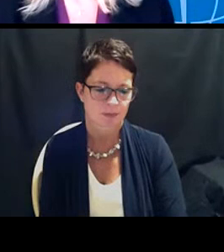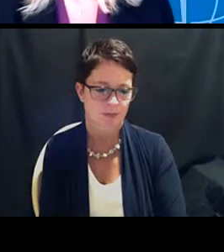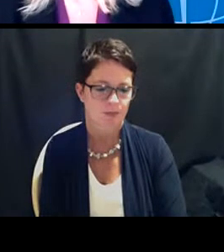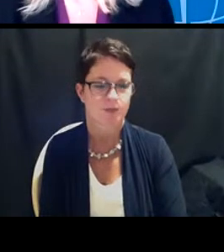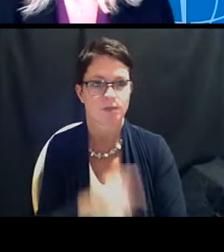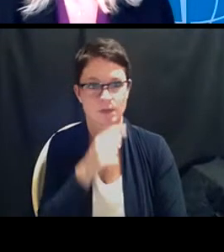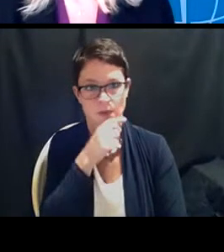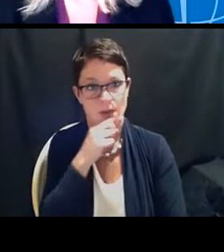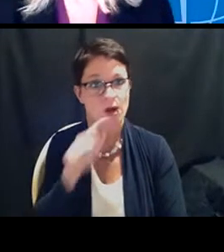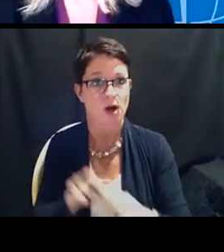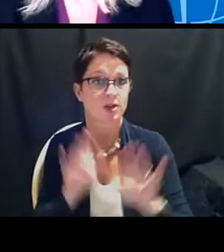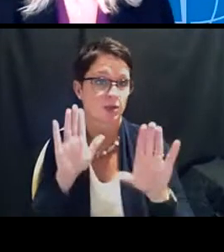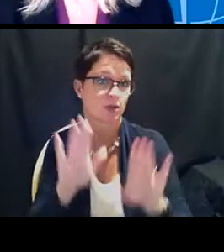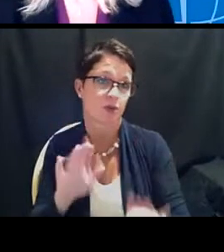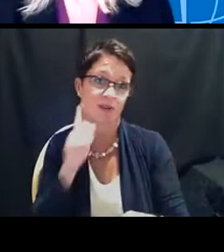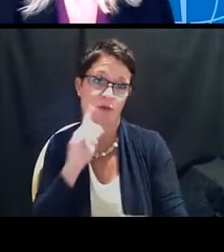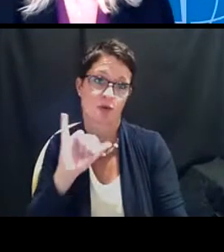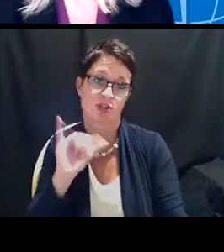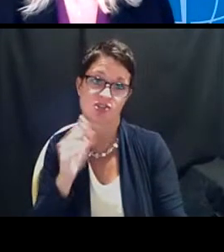It's great for jobs.